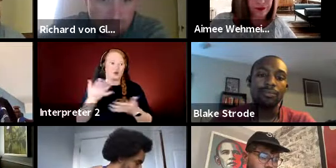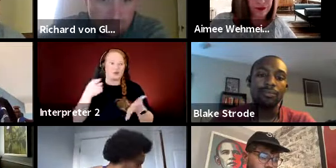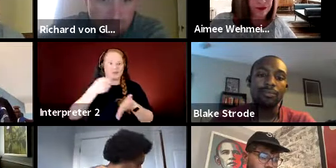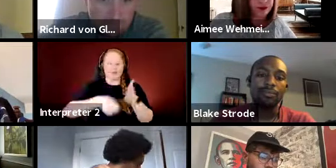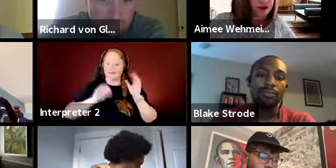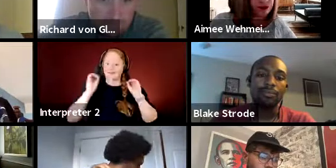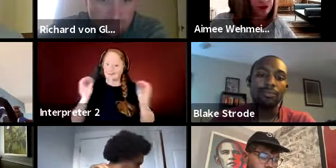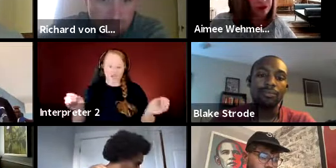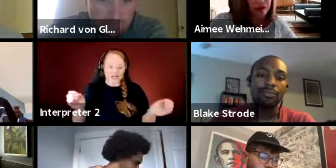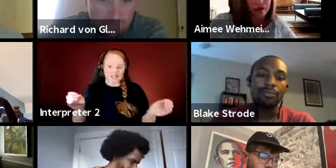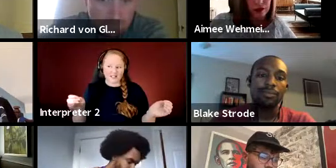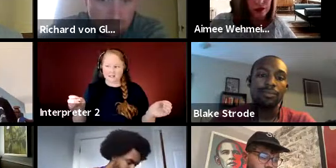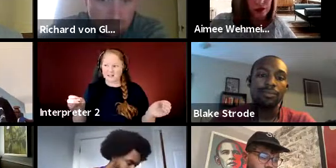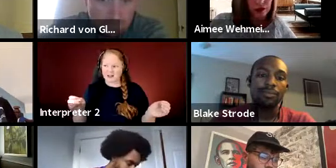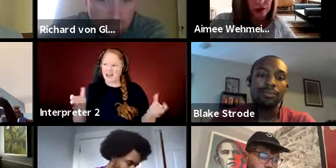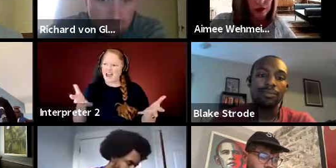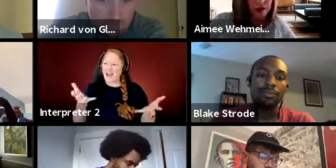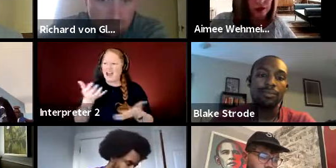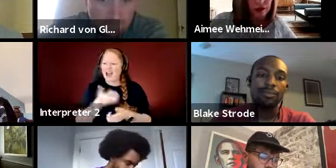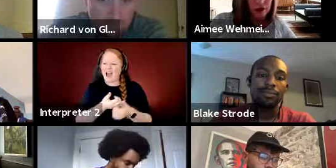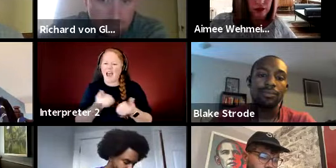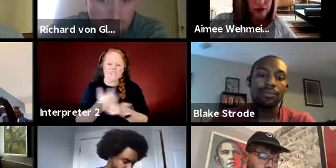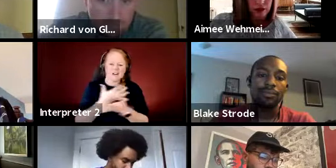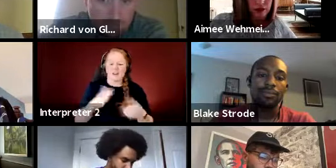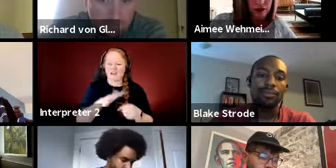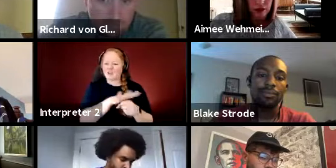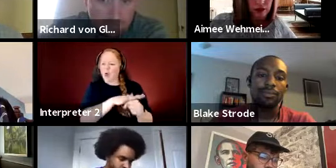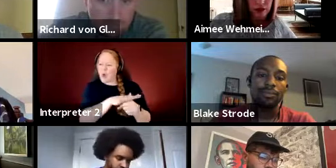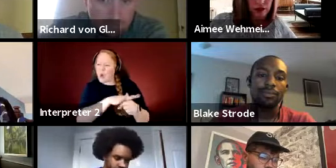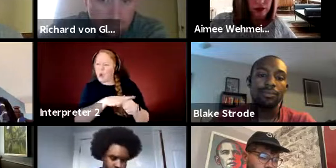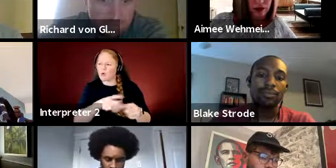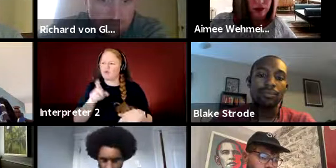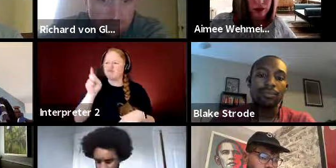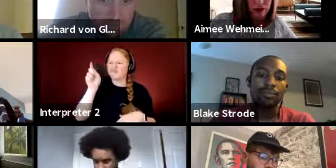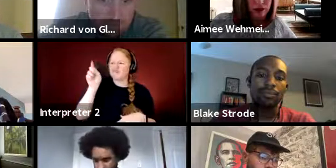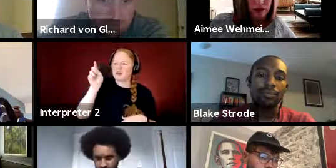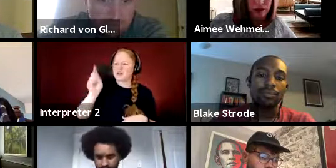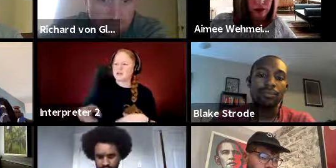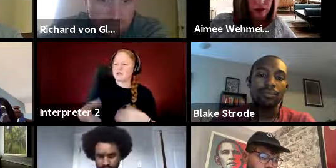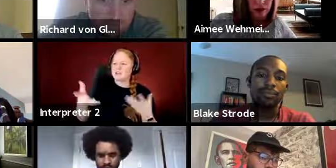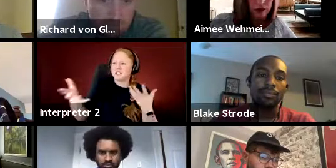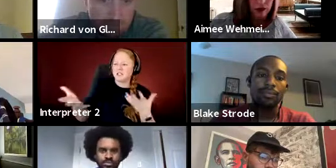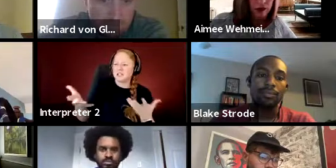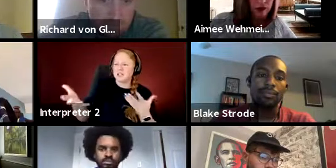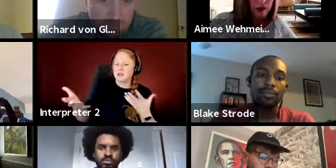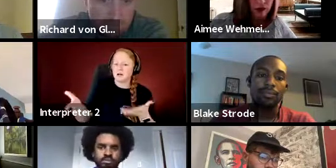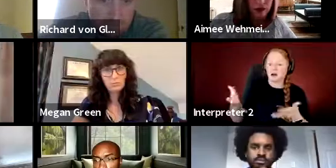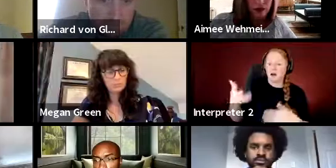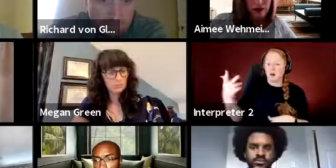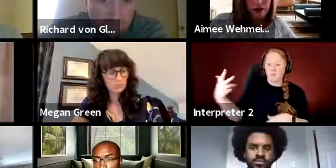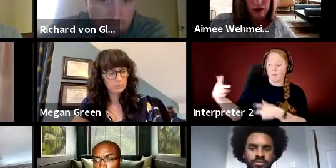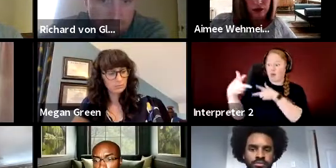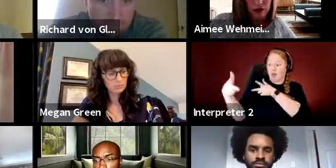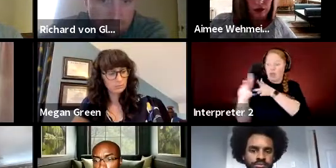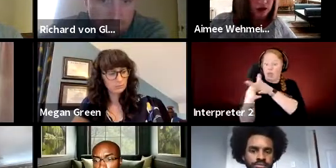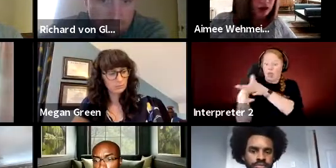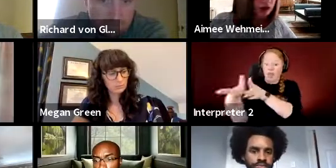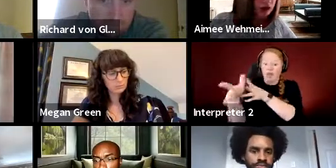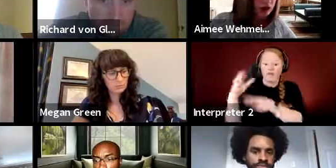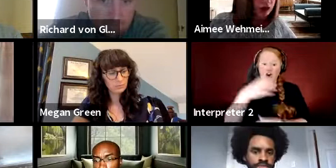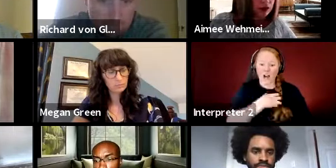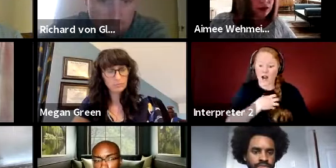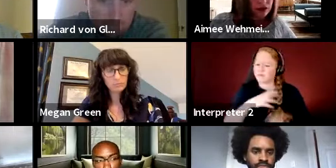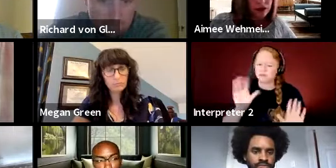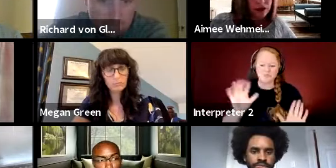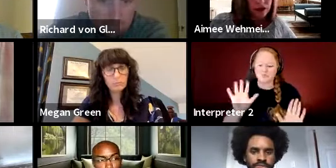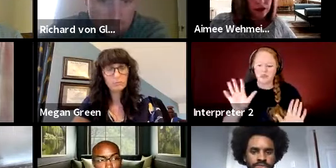of local. And so you don't have to worry about being pulled over with the cops because you are, having fun with your friends, you took it too much. You don't have to